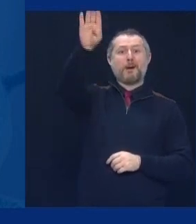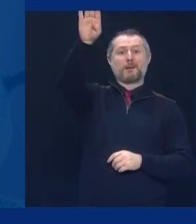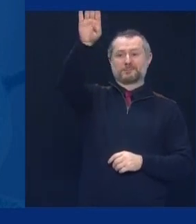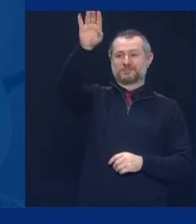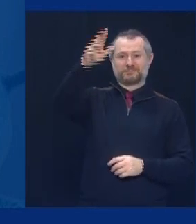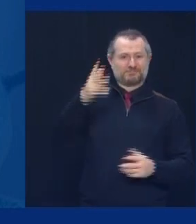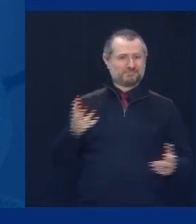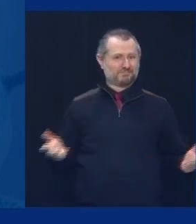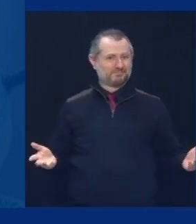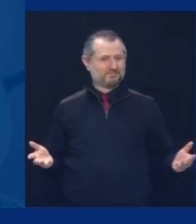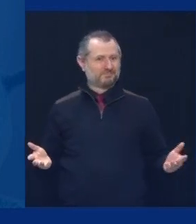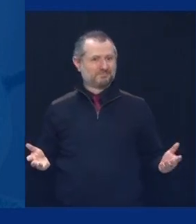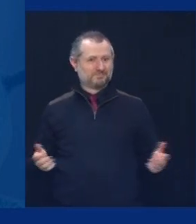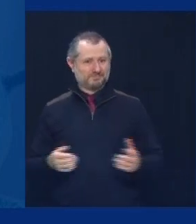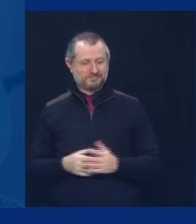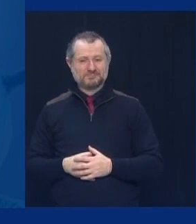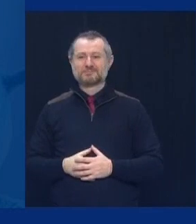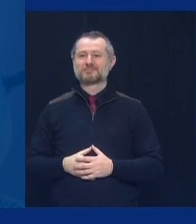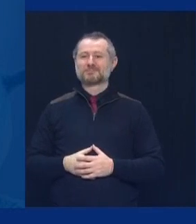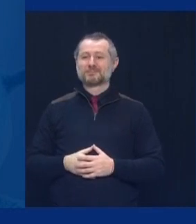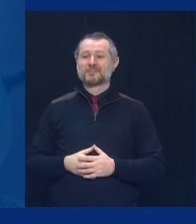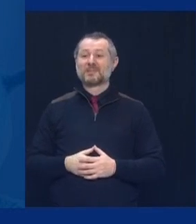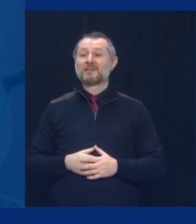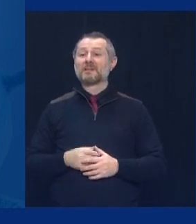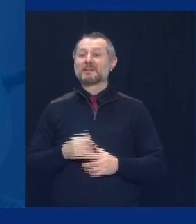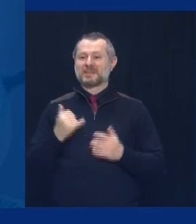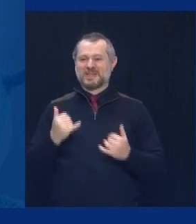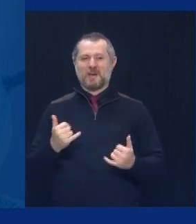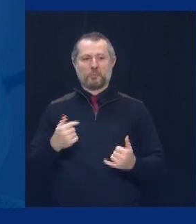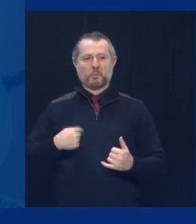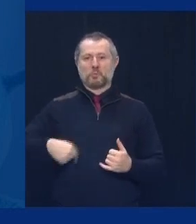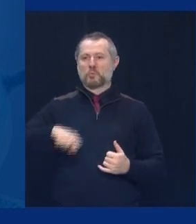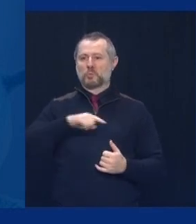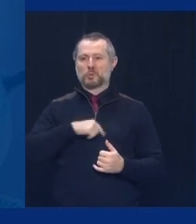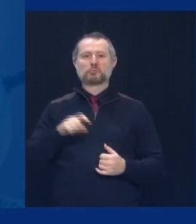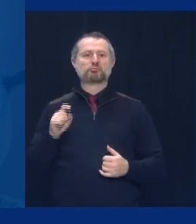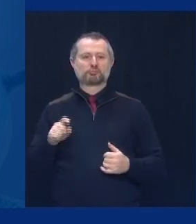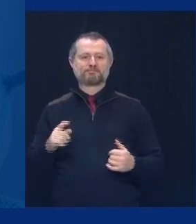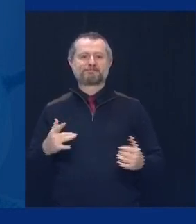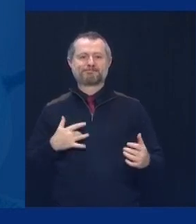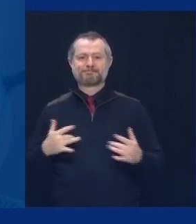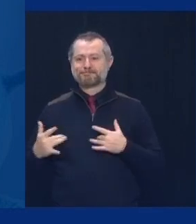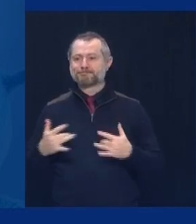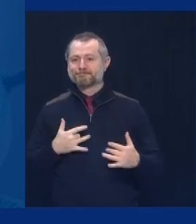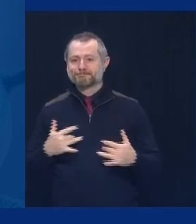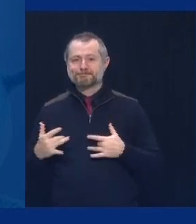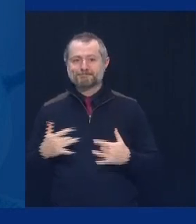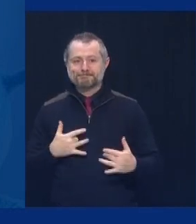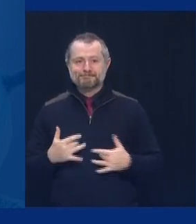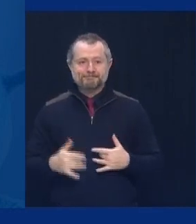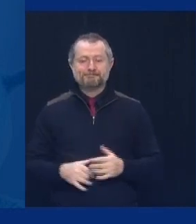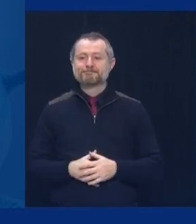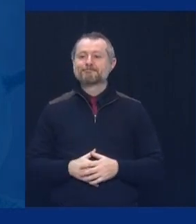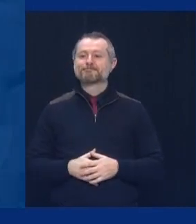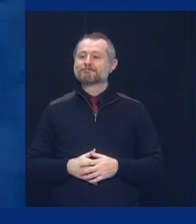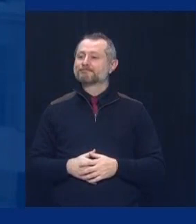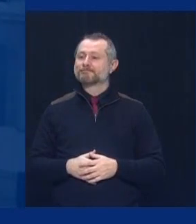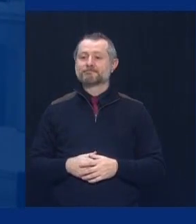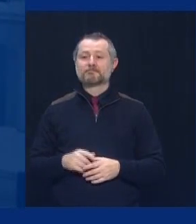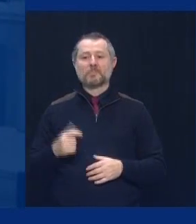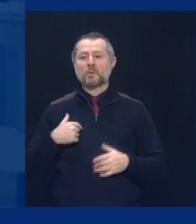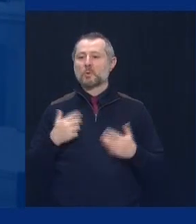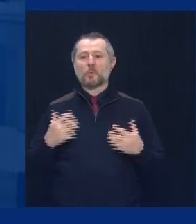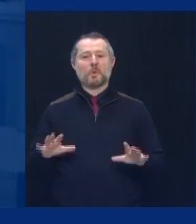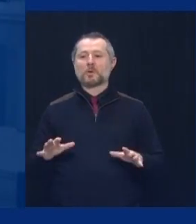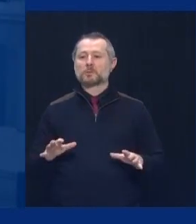this is the ultimate cause for concern, right? The ultimate cause for concern is an overwhelming